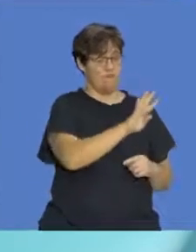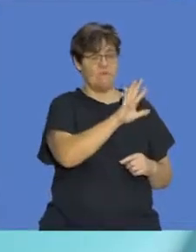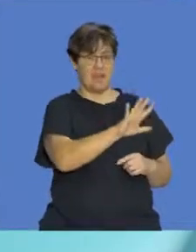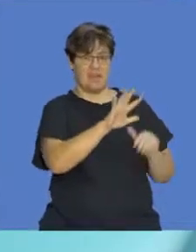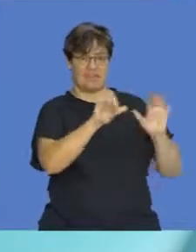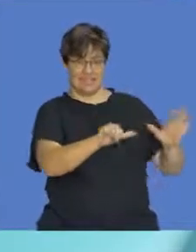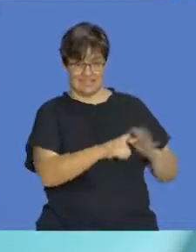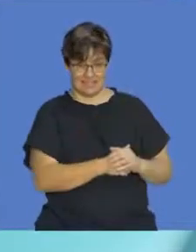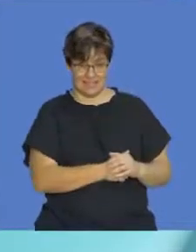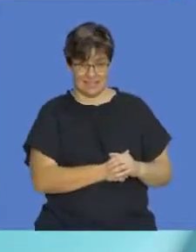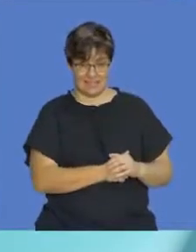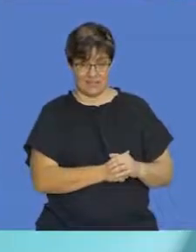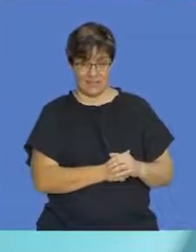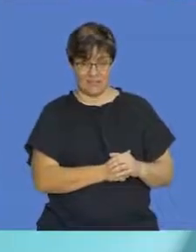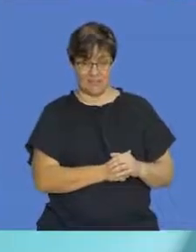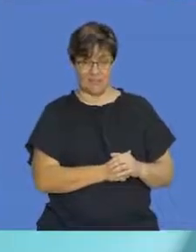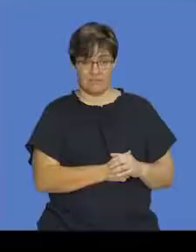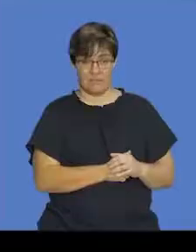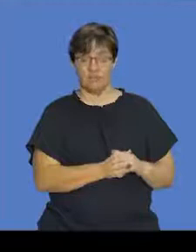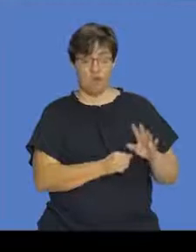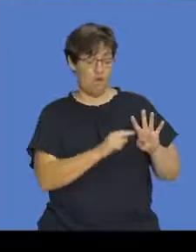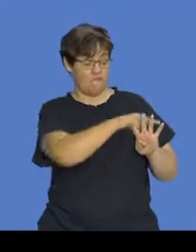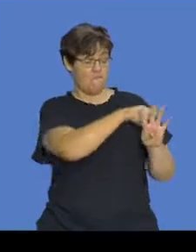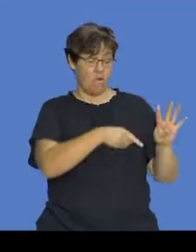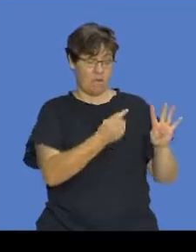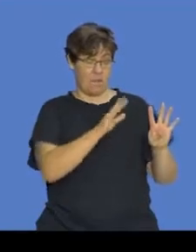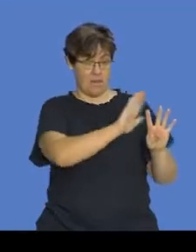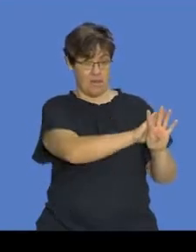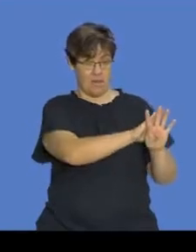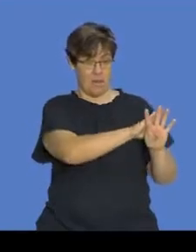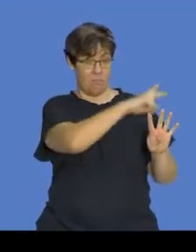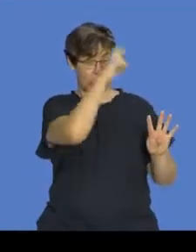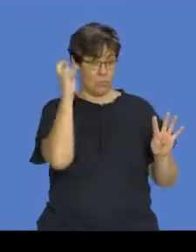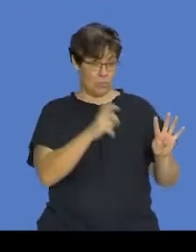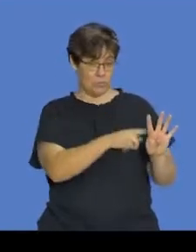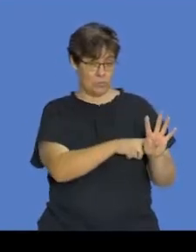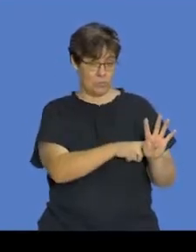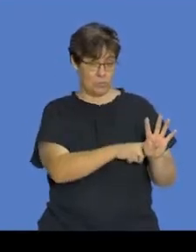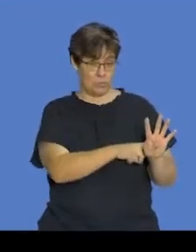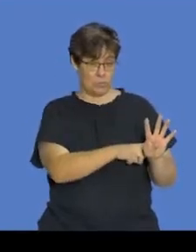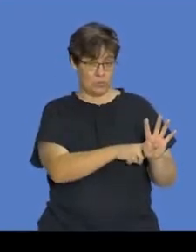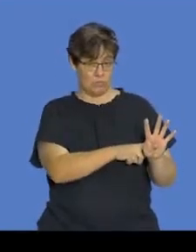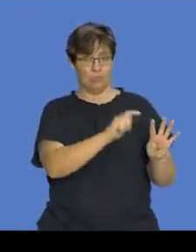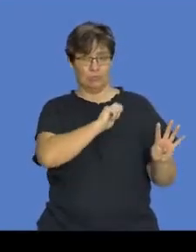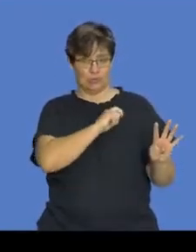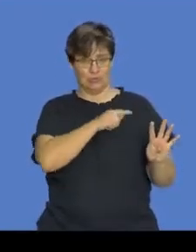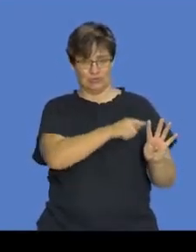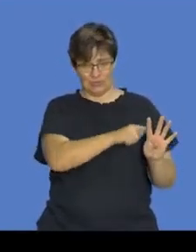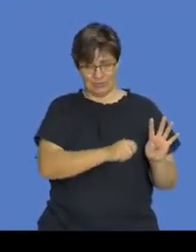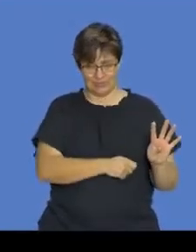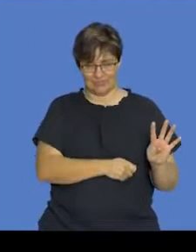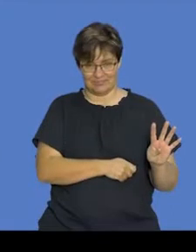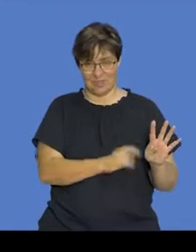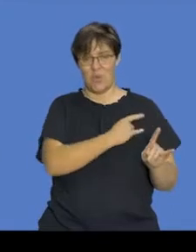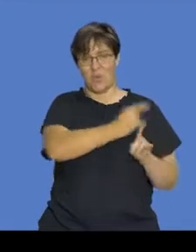3, 4, 5, and 6. So there are 4 numbers that will be true for making you